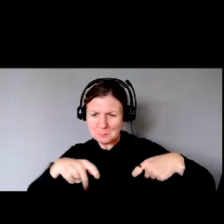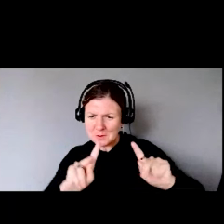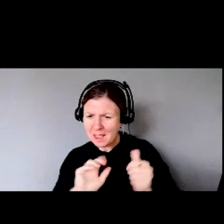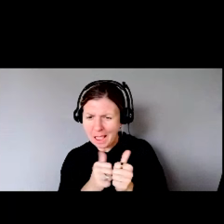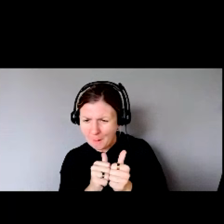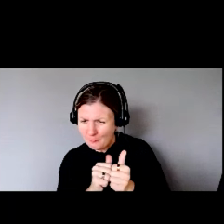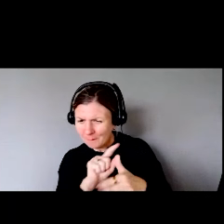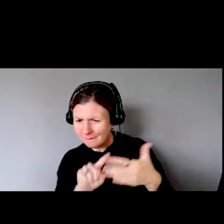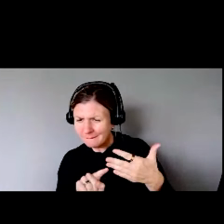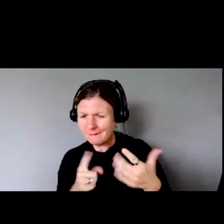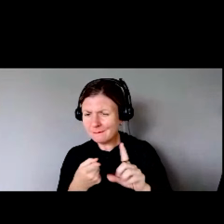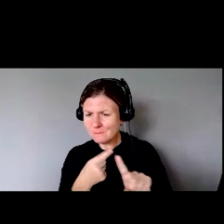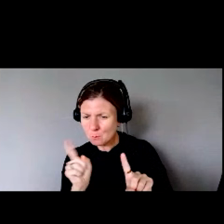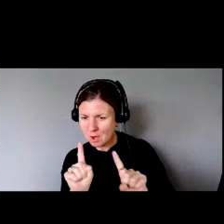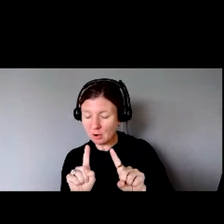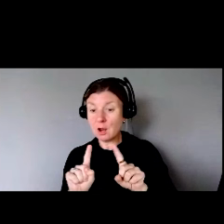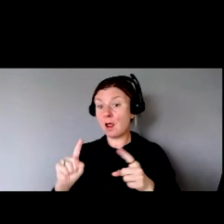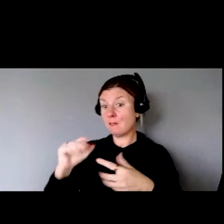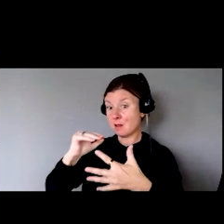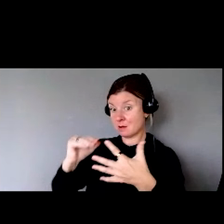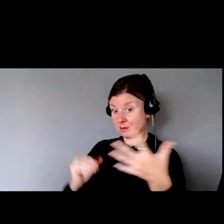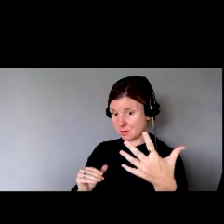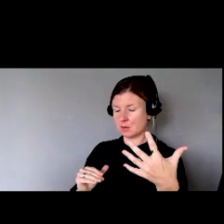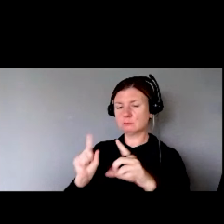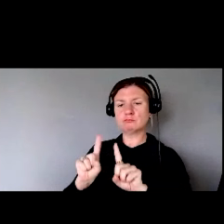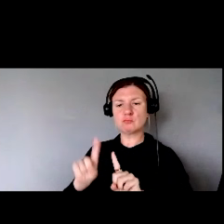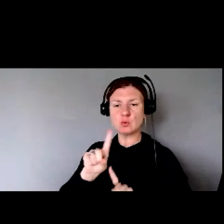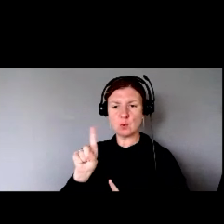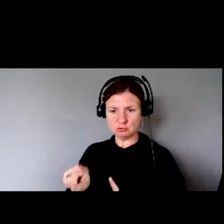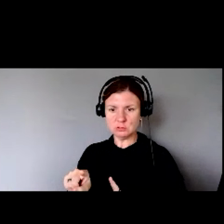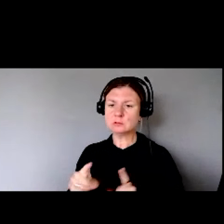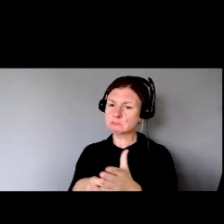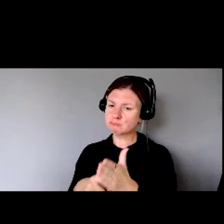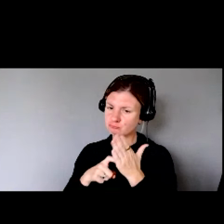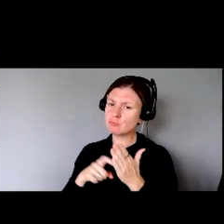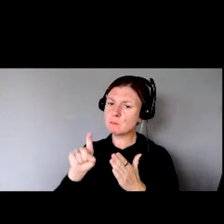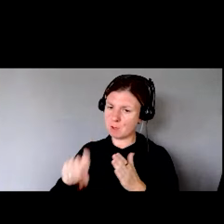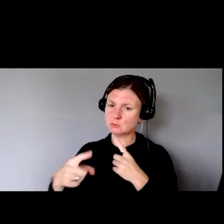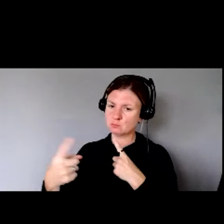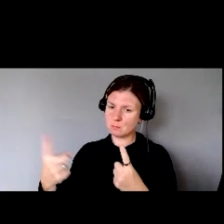There will be 5 text questions we are asking you to respond to.